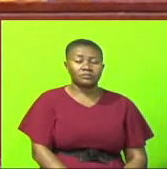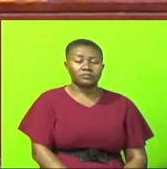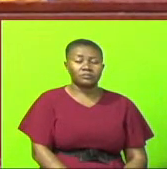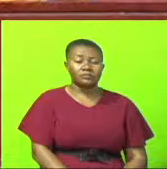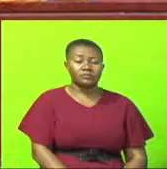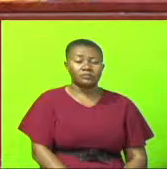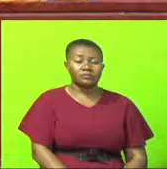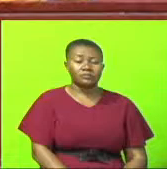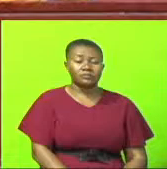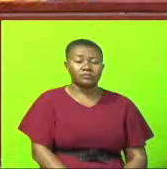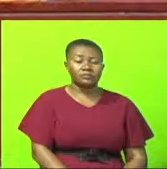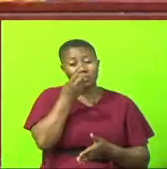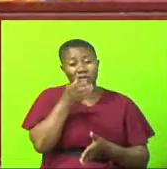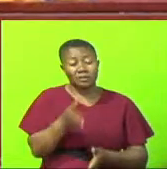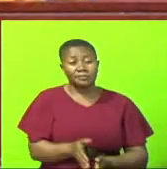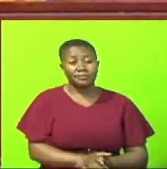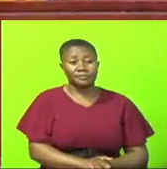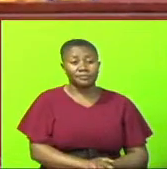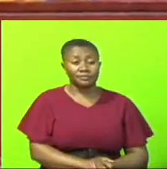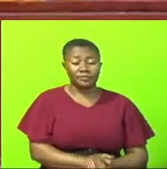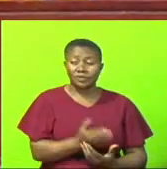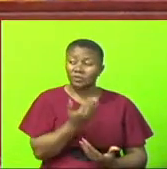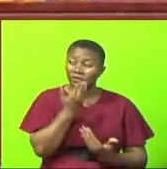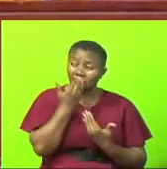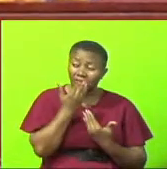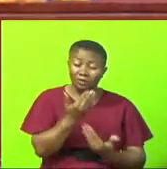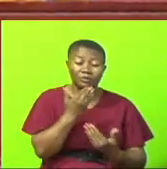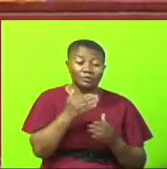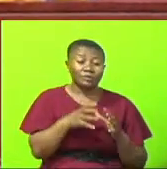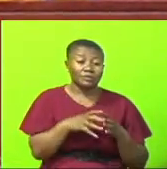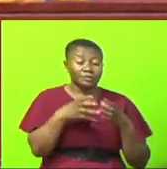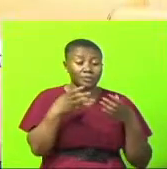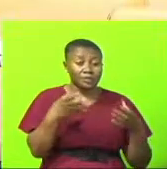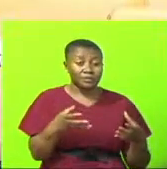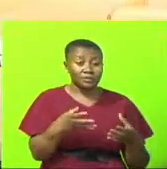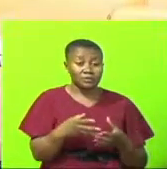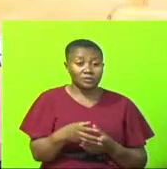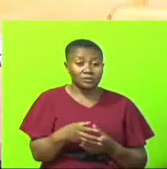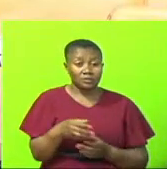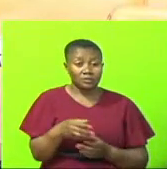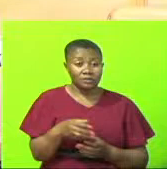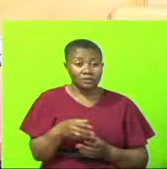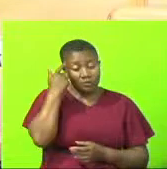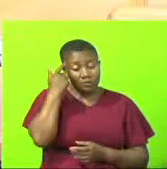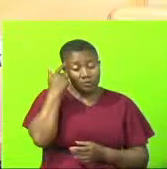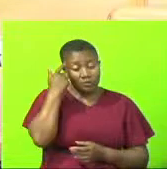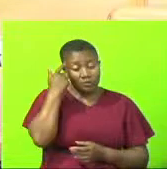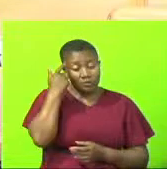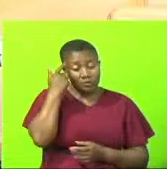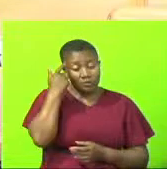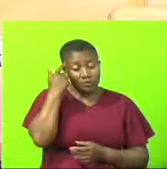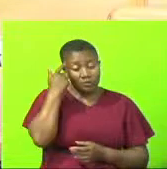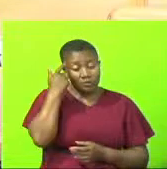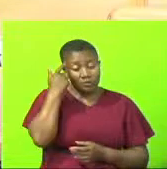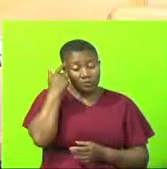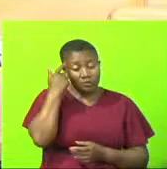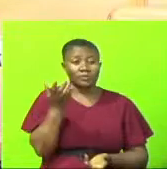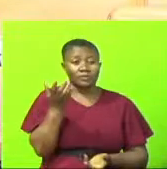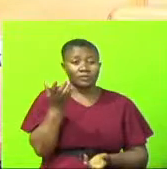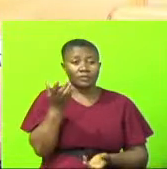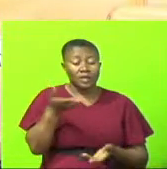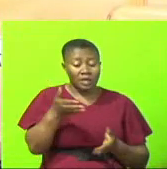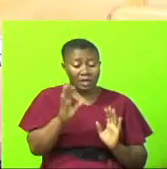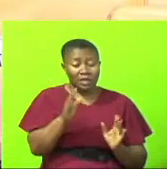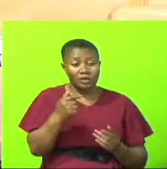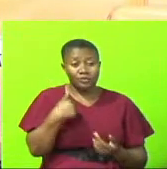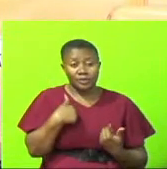Mr. Speaker, thank you very much for permitting me to speak on this very important matter.